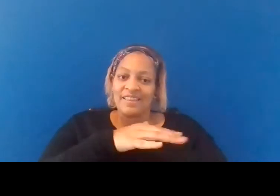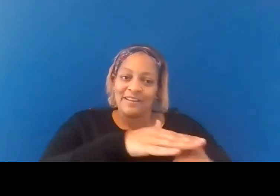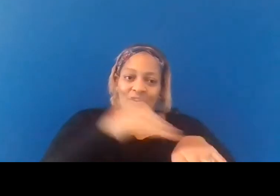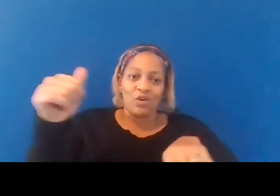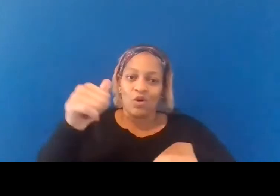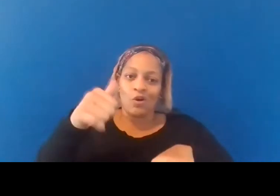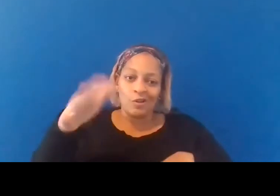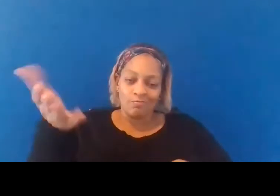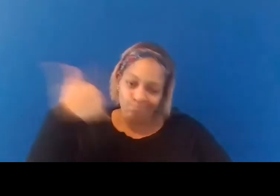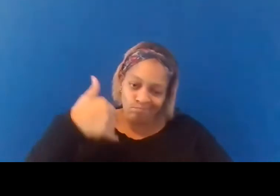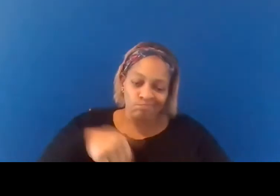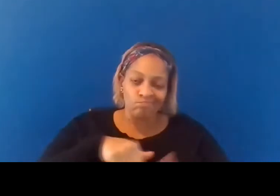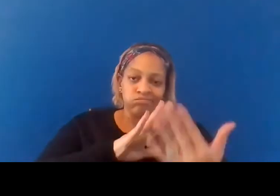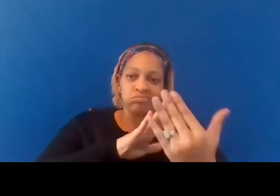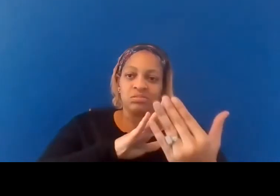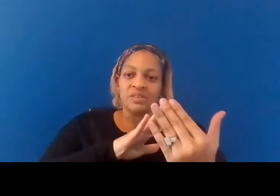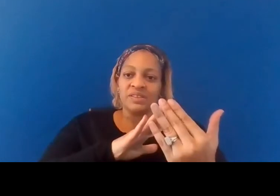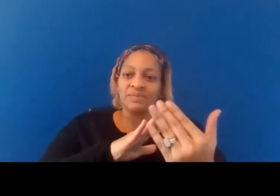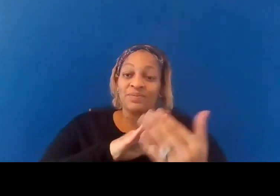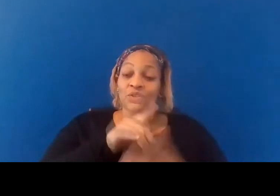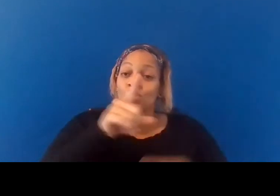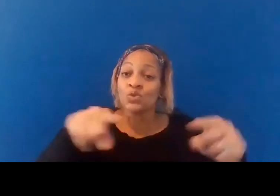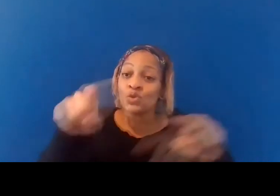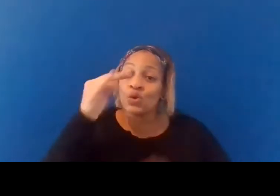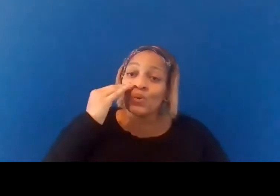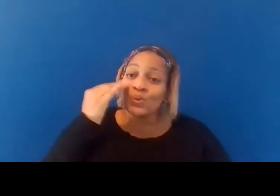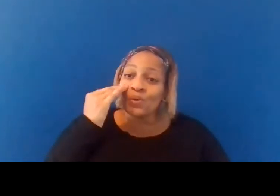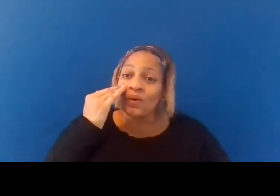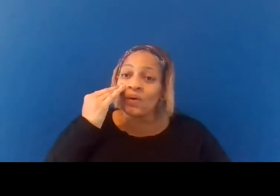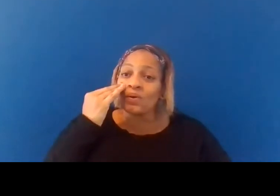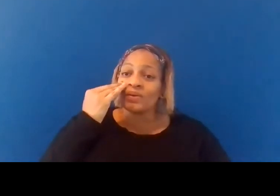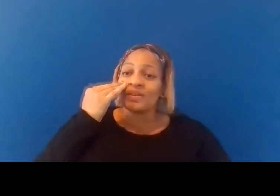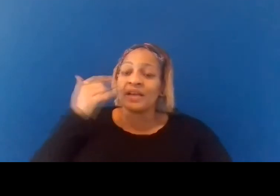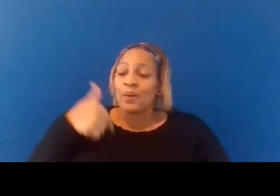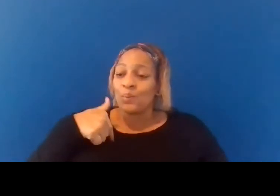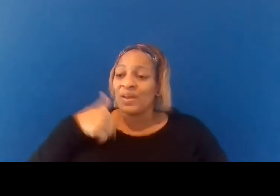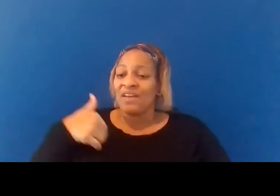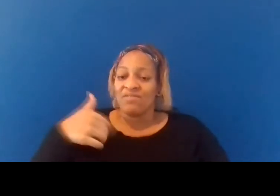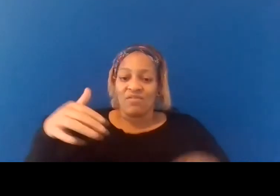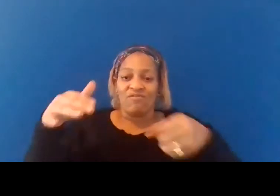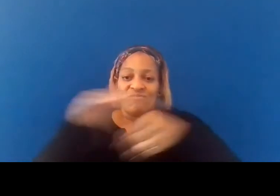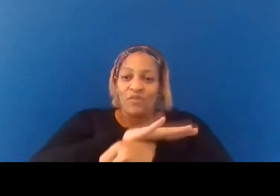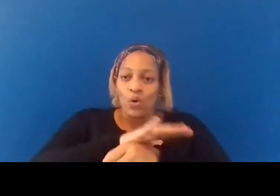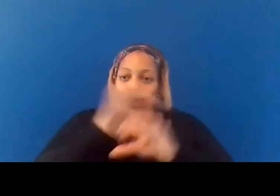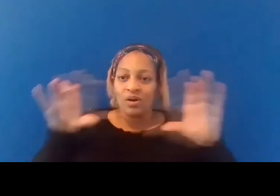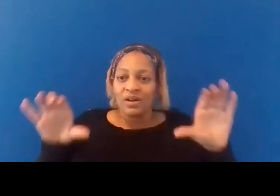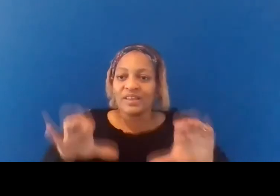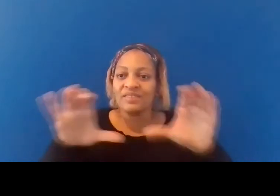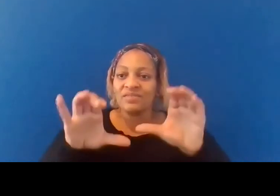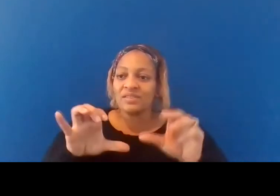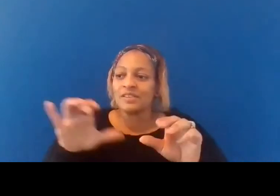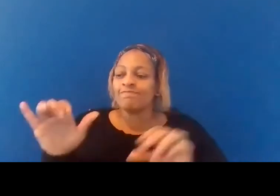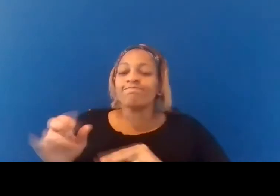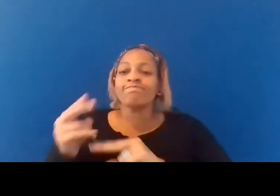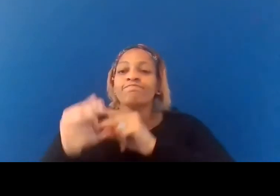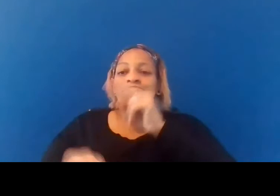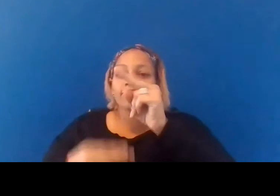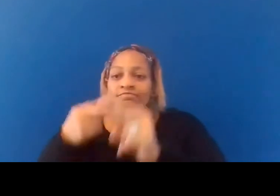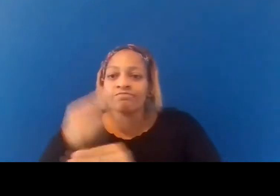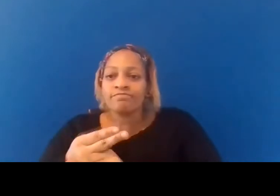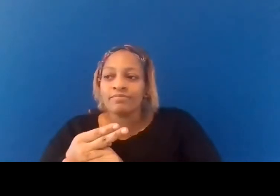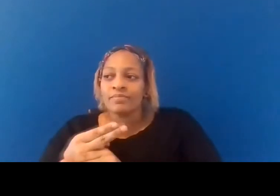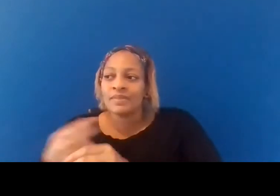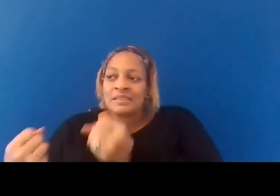forward. Because once you know, I have the full activity of the universe backing